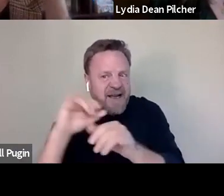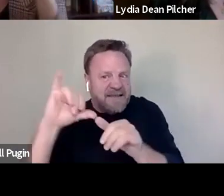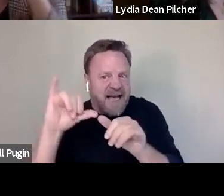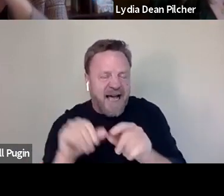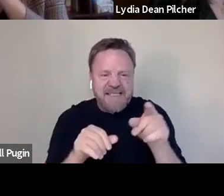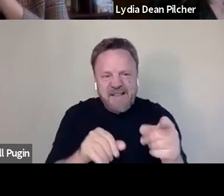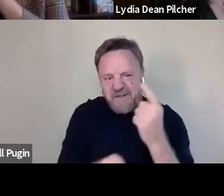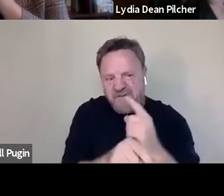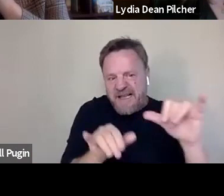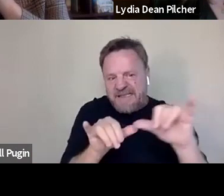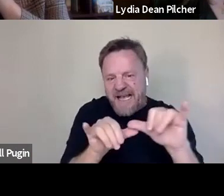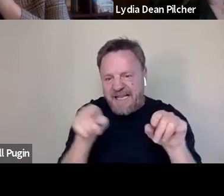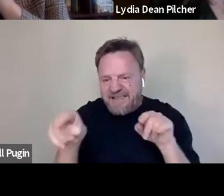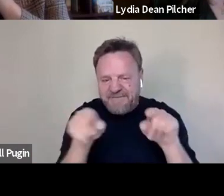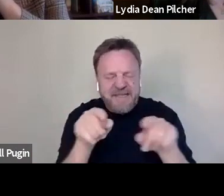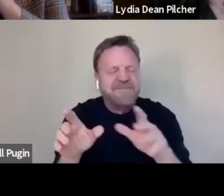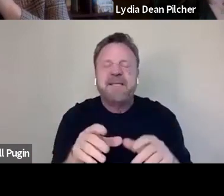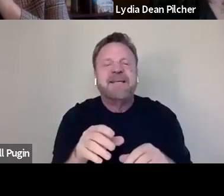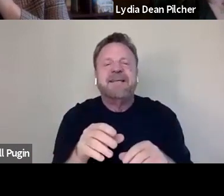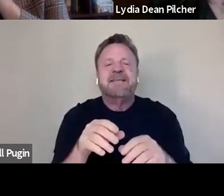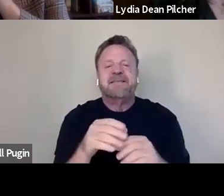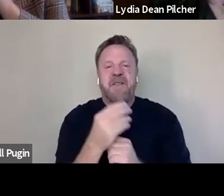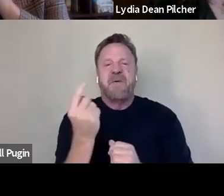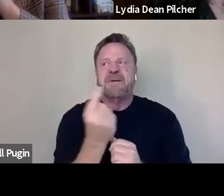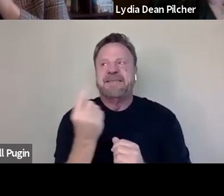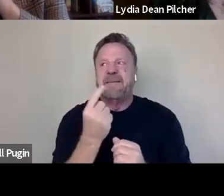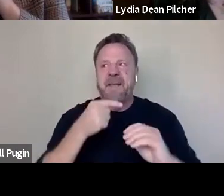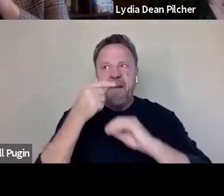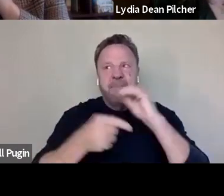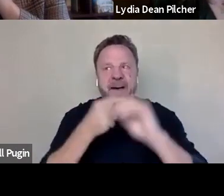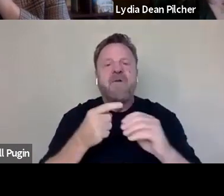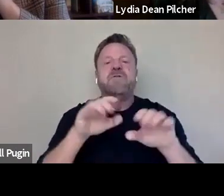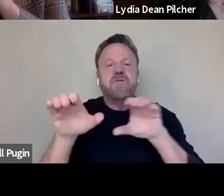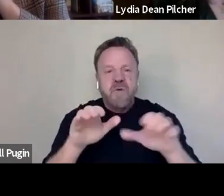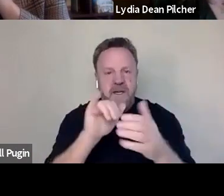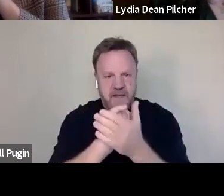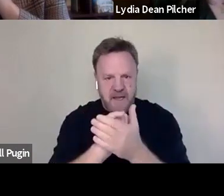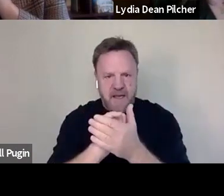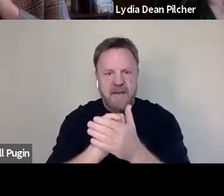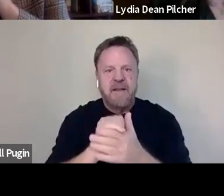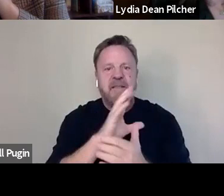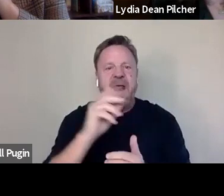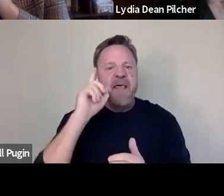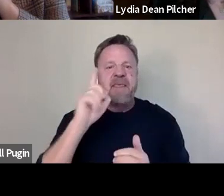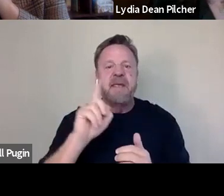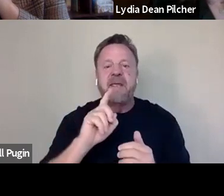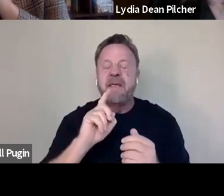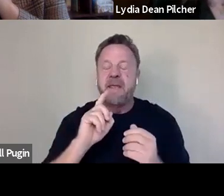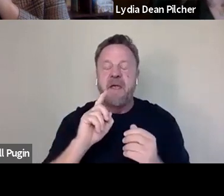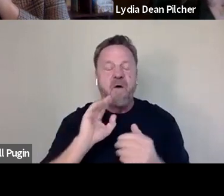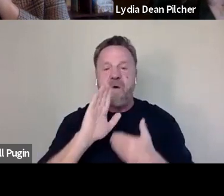this kind. And so I think there is something just in terms of the execution that I mean, I think it brought all of